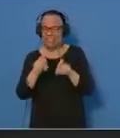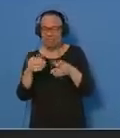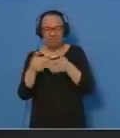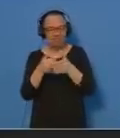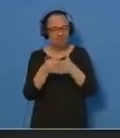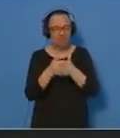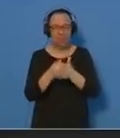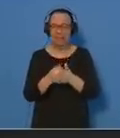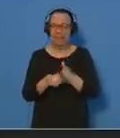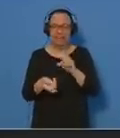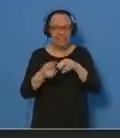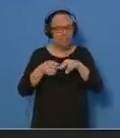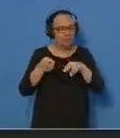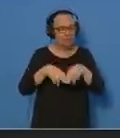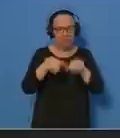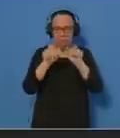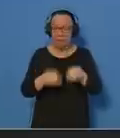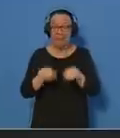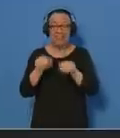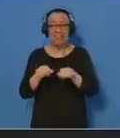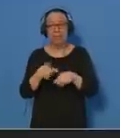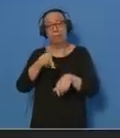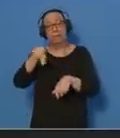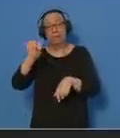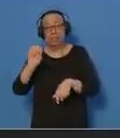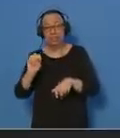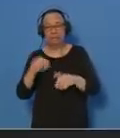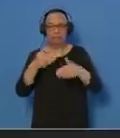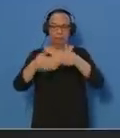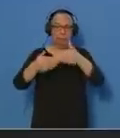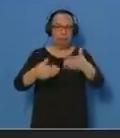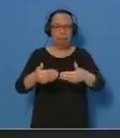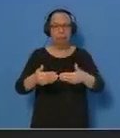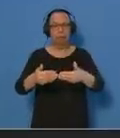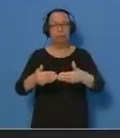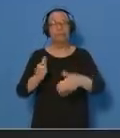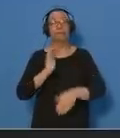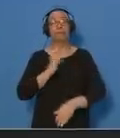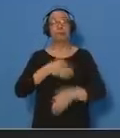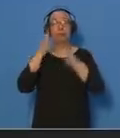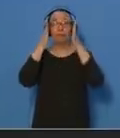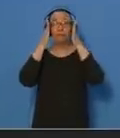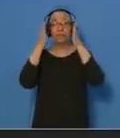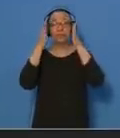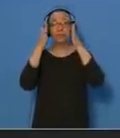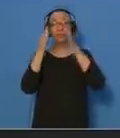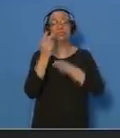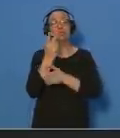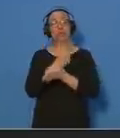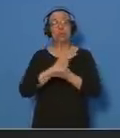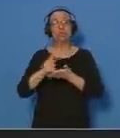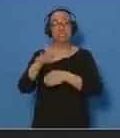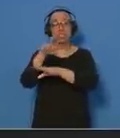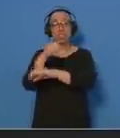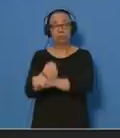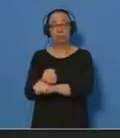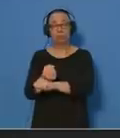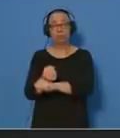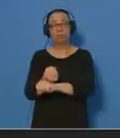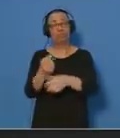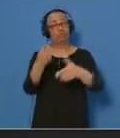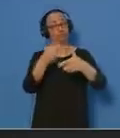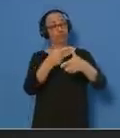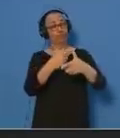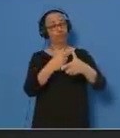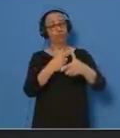increased capacity, increased PPE, et cetera. So for our focus in this 2 weeks of shelter in place is, number one, to make